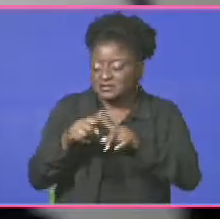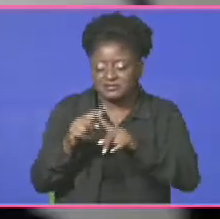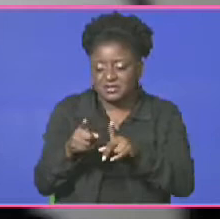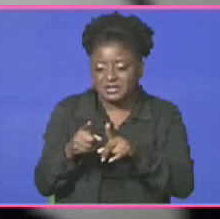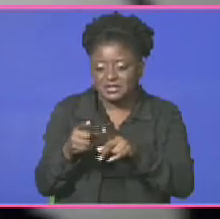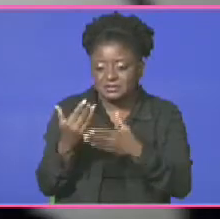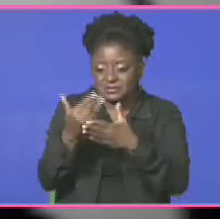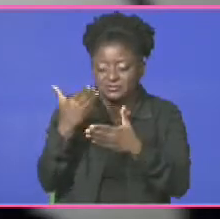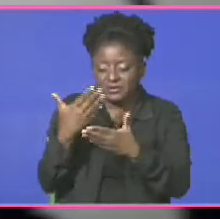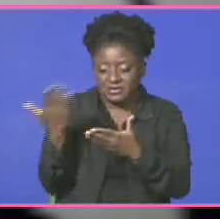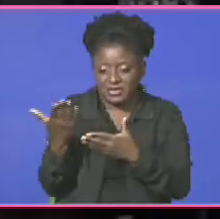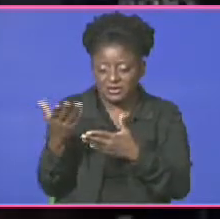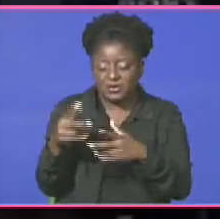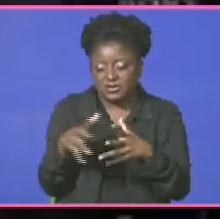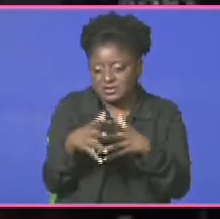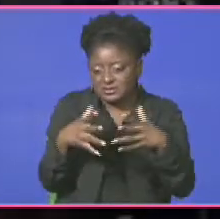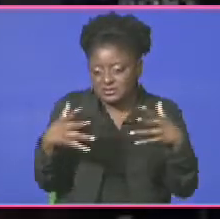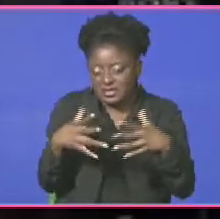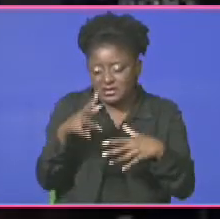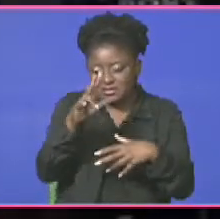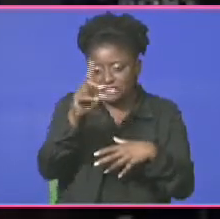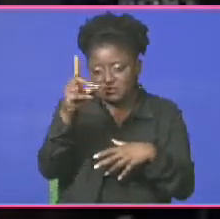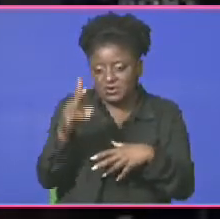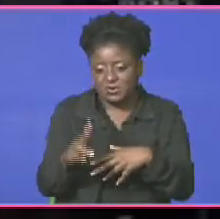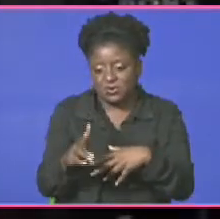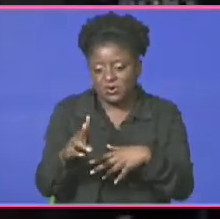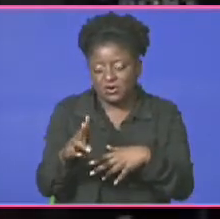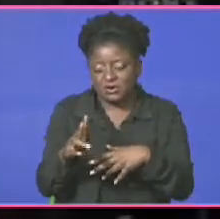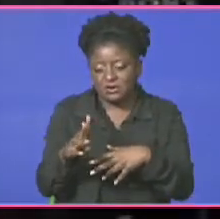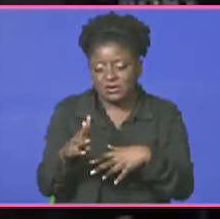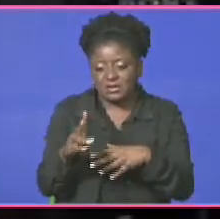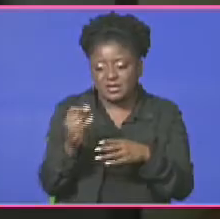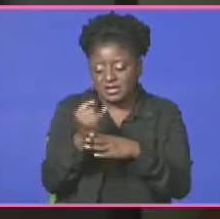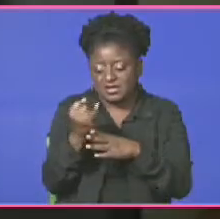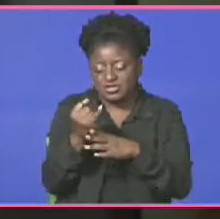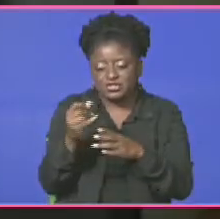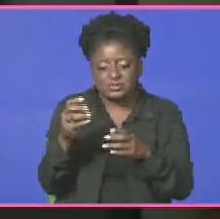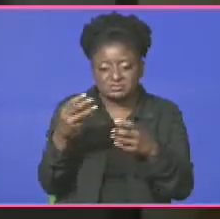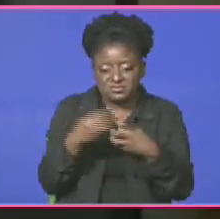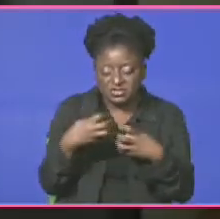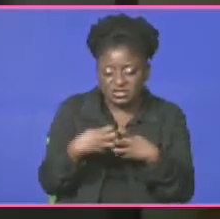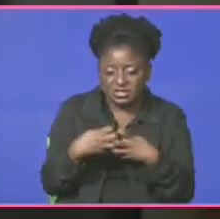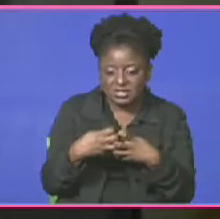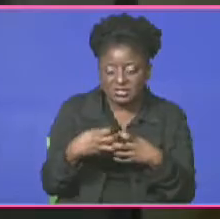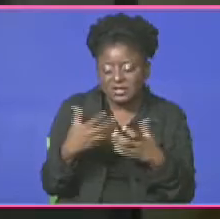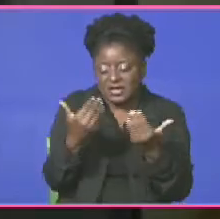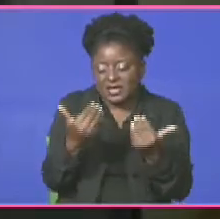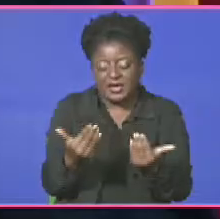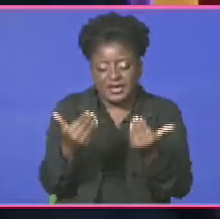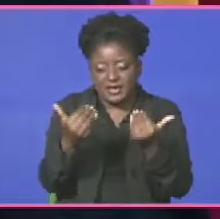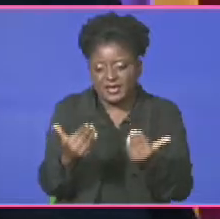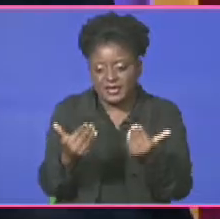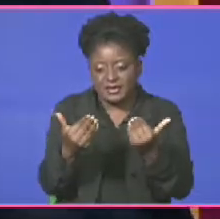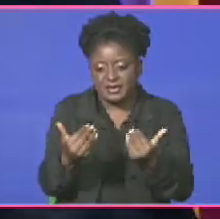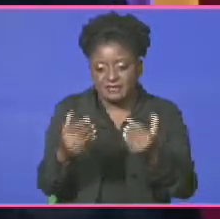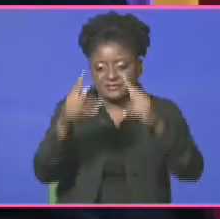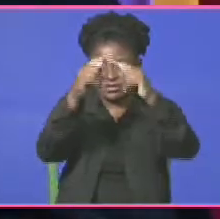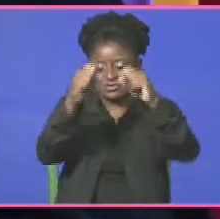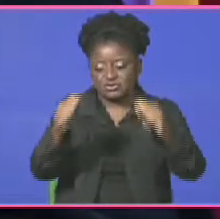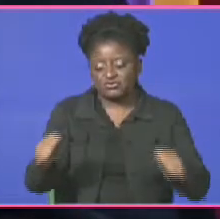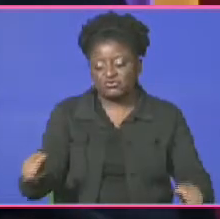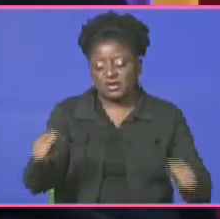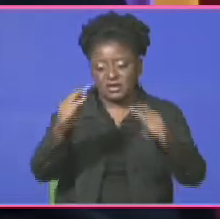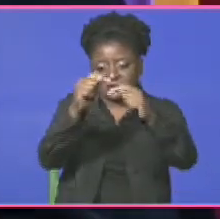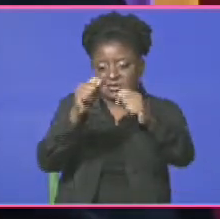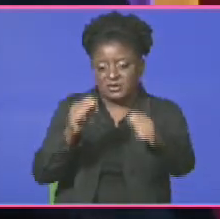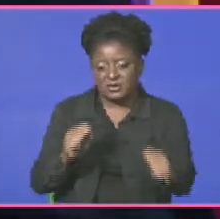big three-quarter-inch machines, the BVP 150 cameras, and they were heavy, and these heavy tripods. And then you had to carry these